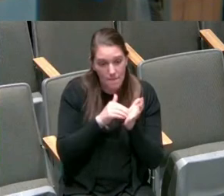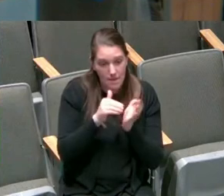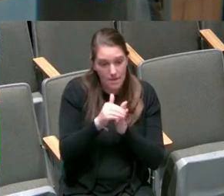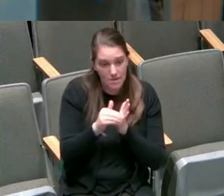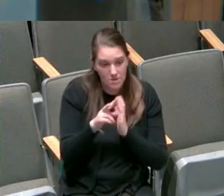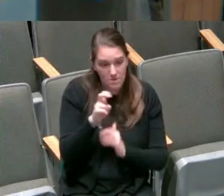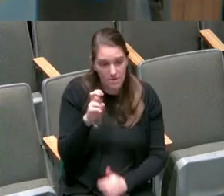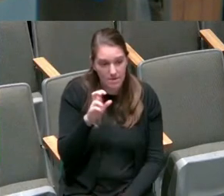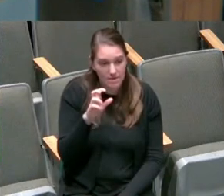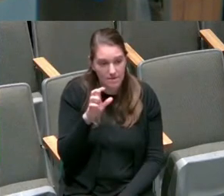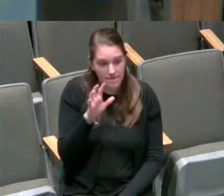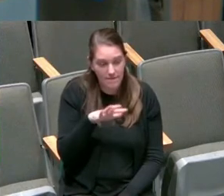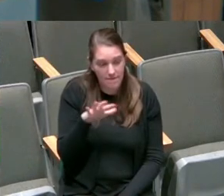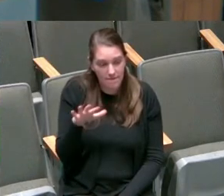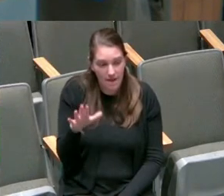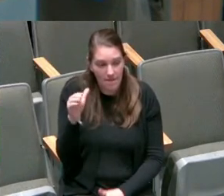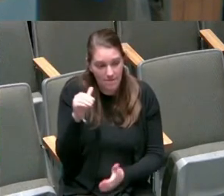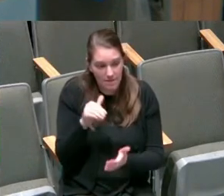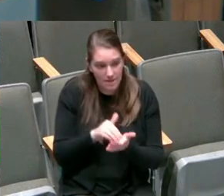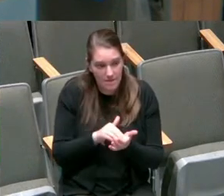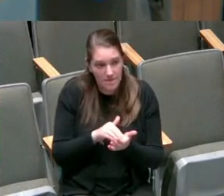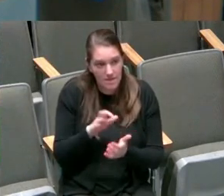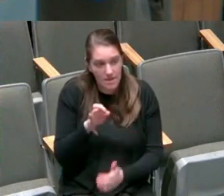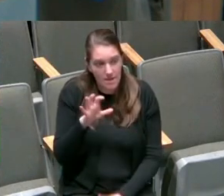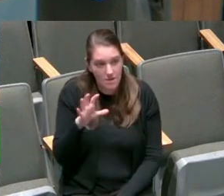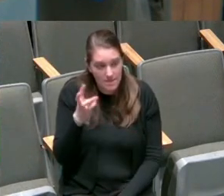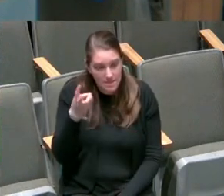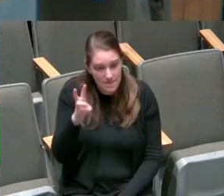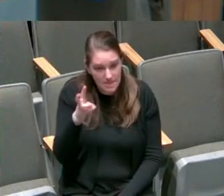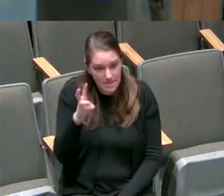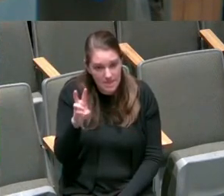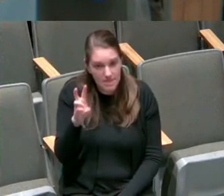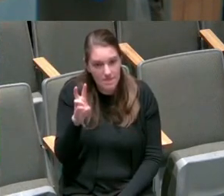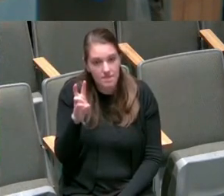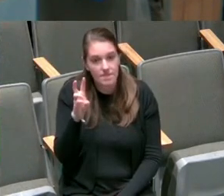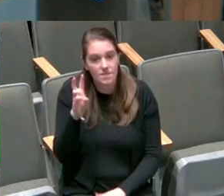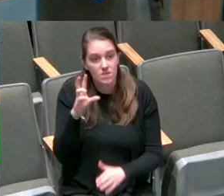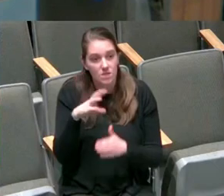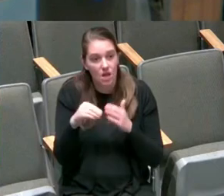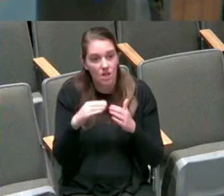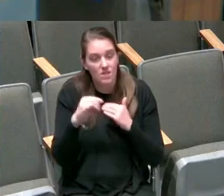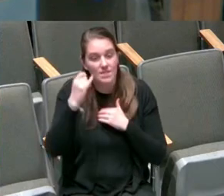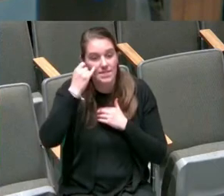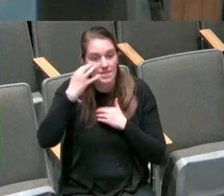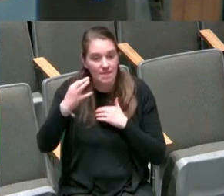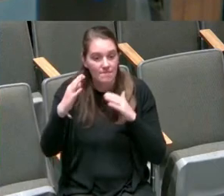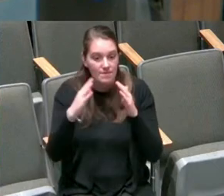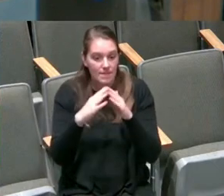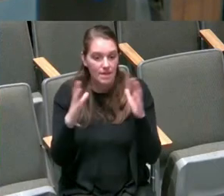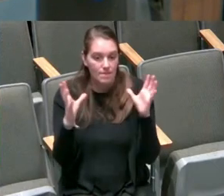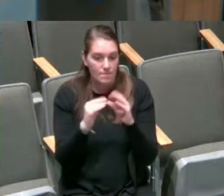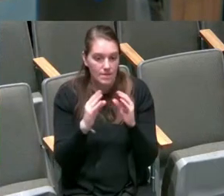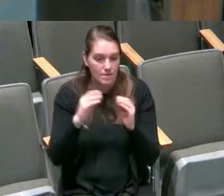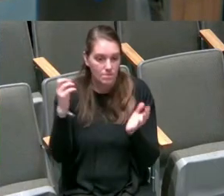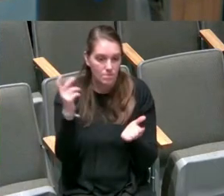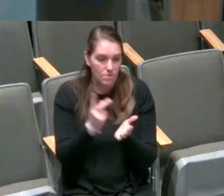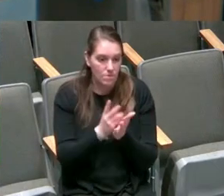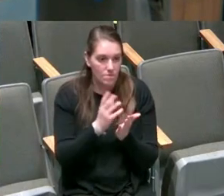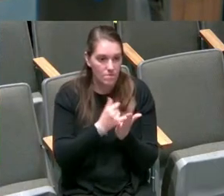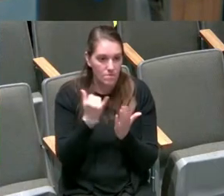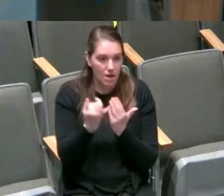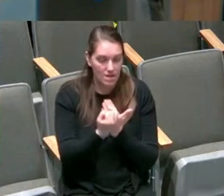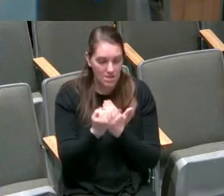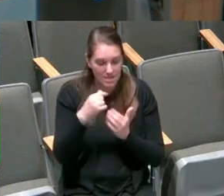255 916 if town meeting approves the projects proposed in this budget